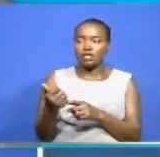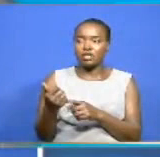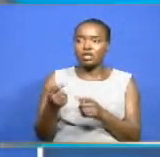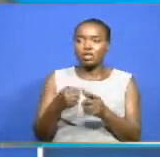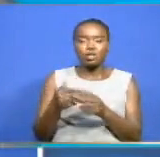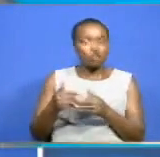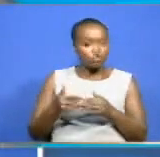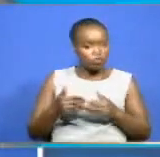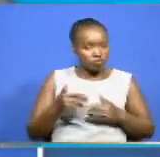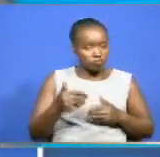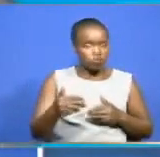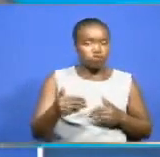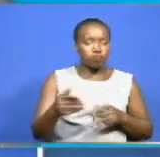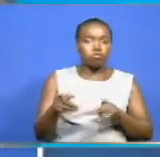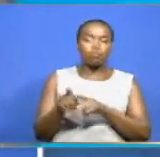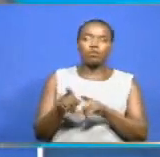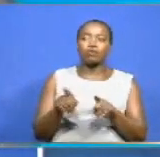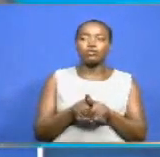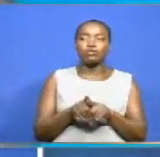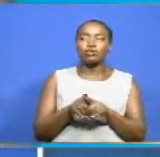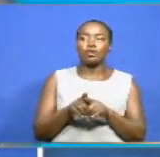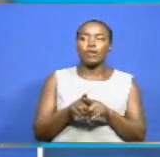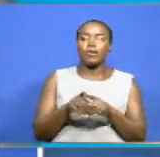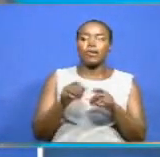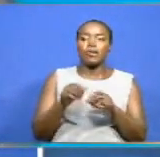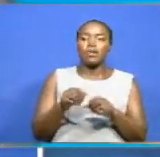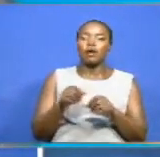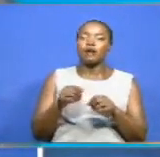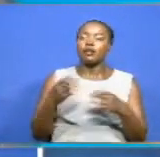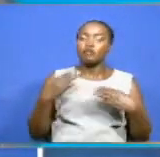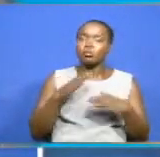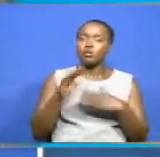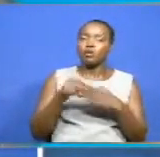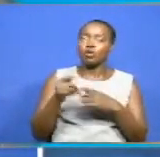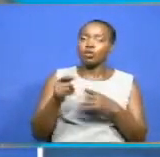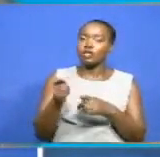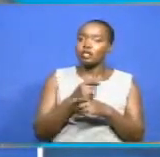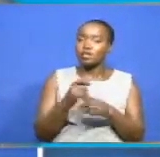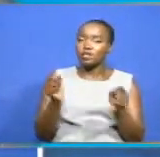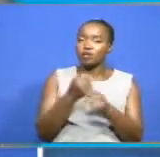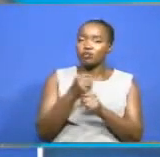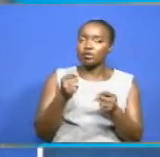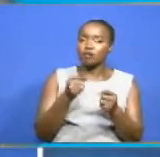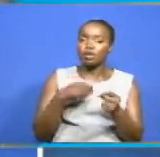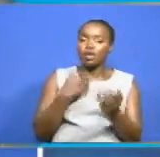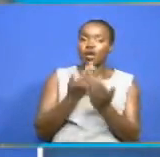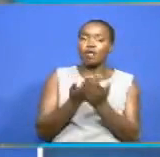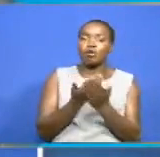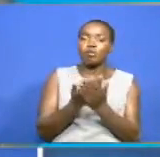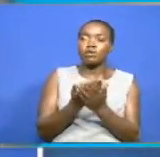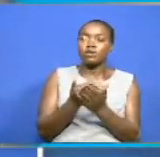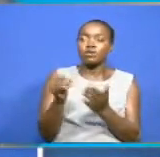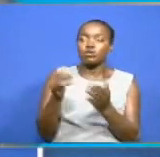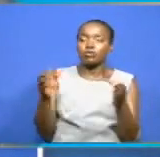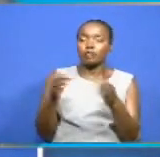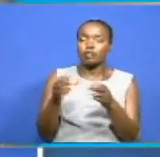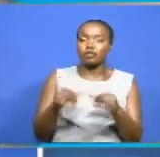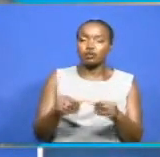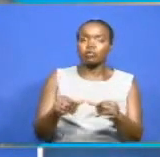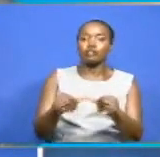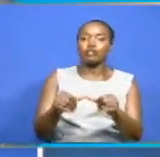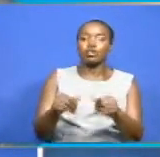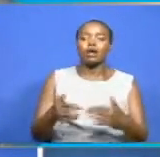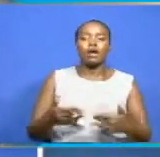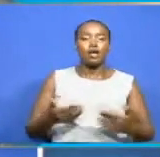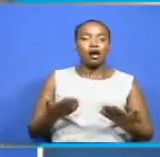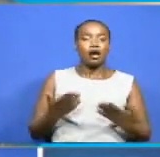extend the lifeline, again, we still will not be able to train everybody. Mm. So my appeal to those who are attending classes is that can we see